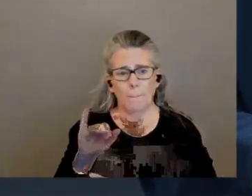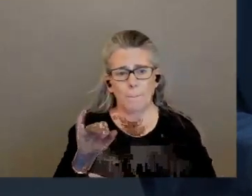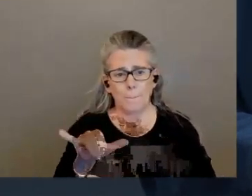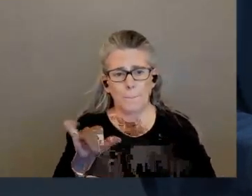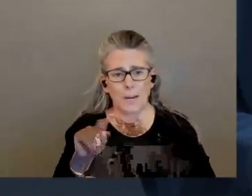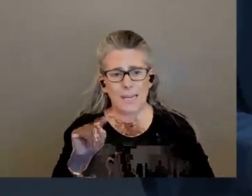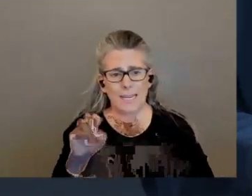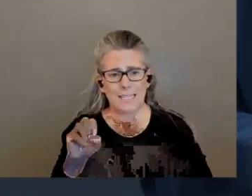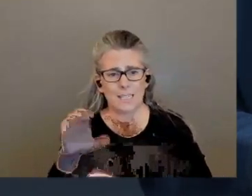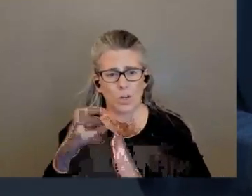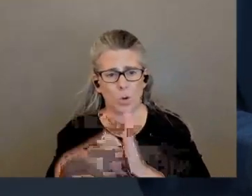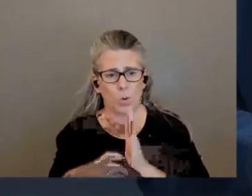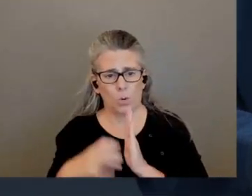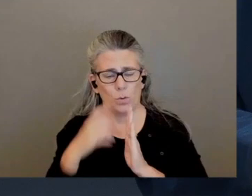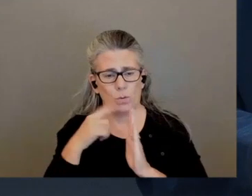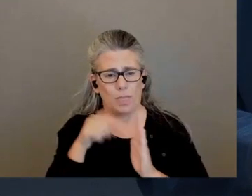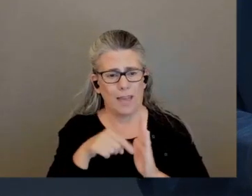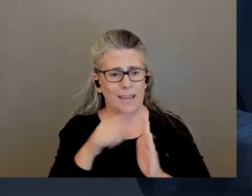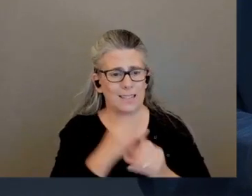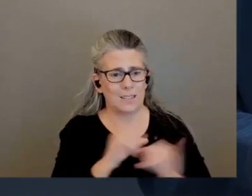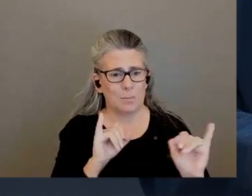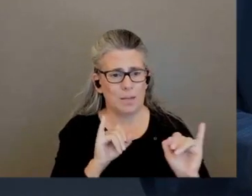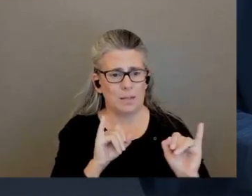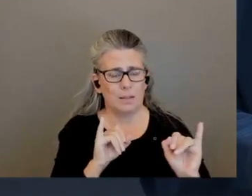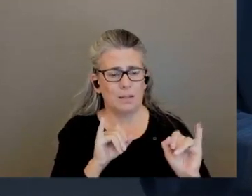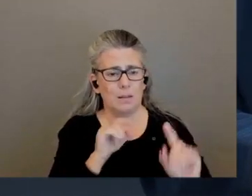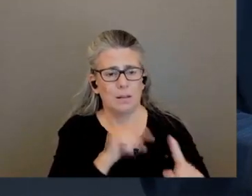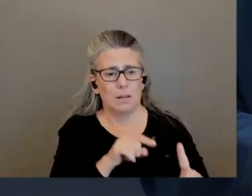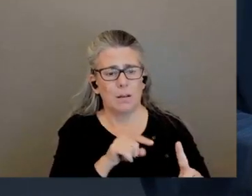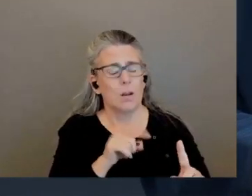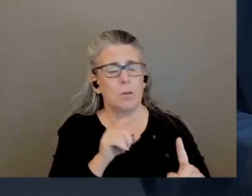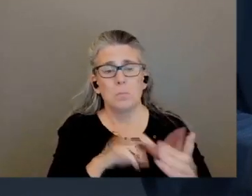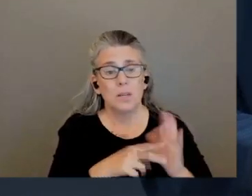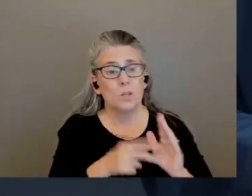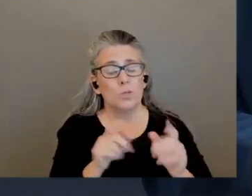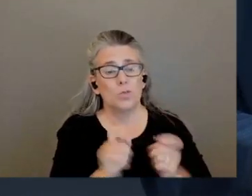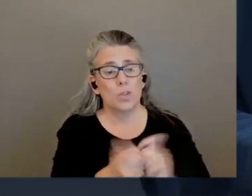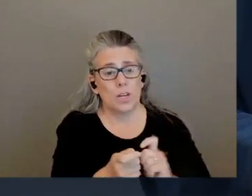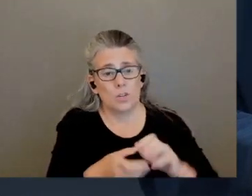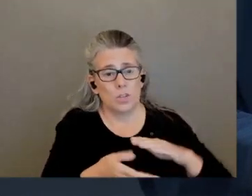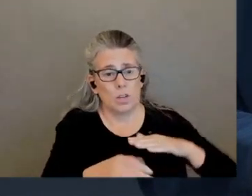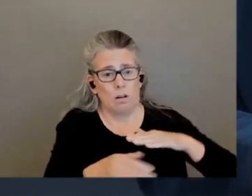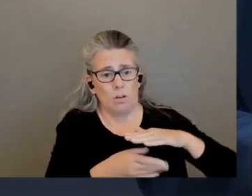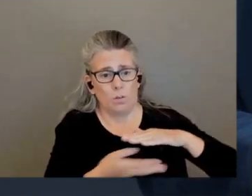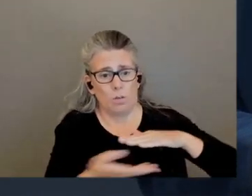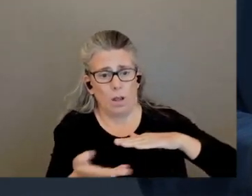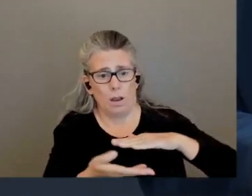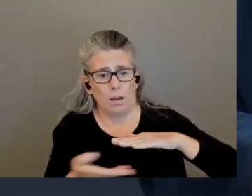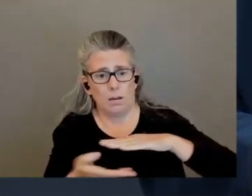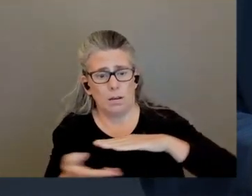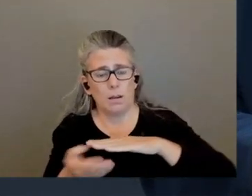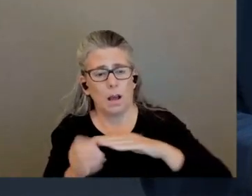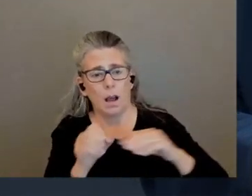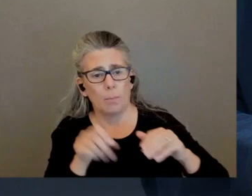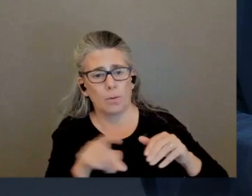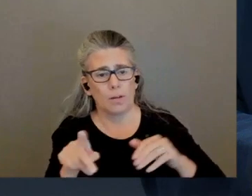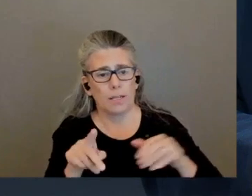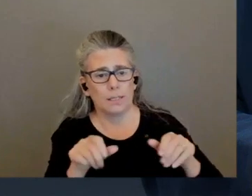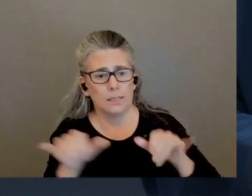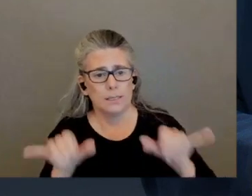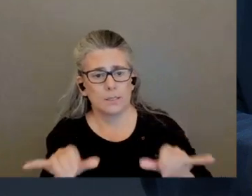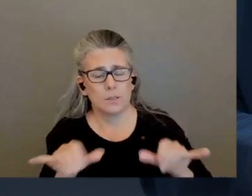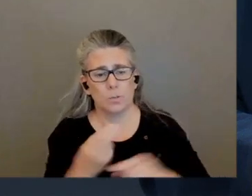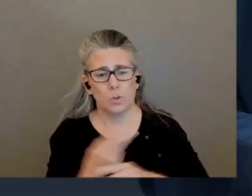only thing you have to change is the underlying operating system and use the ARM64 version and use the ARM64